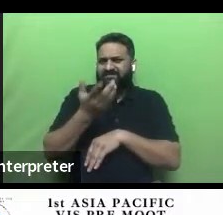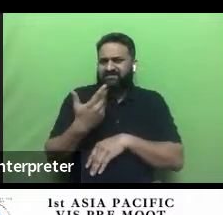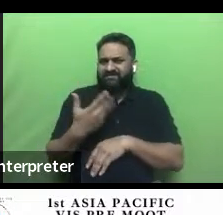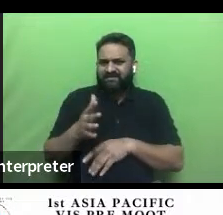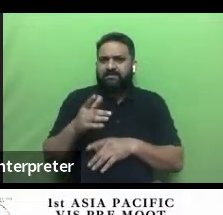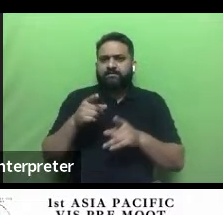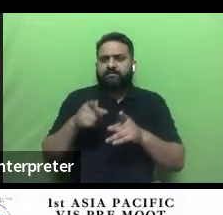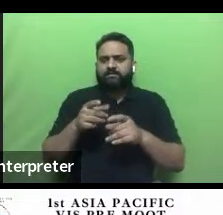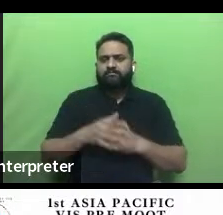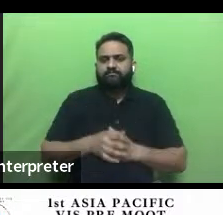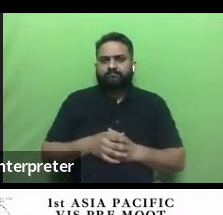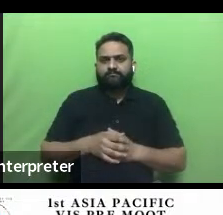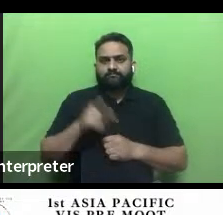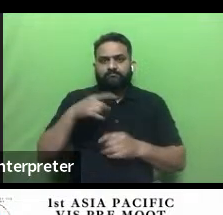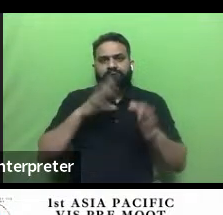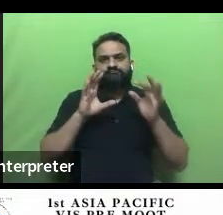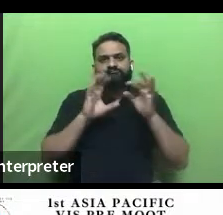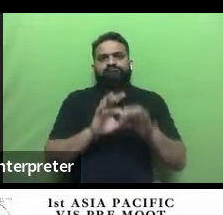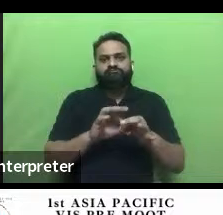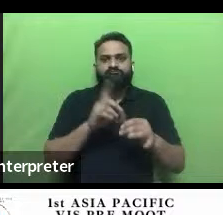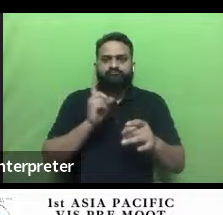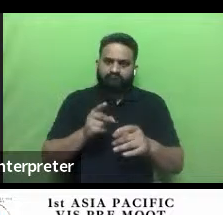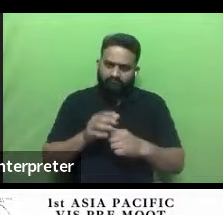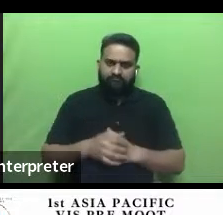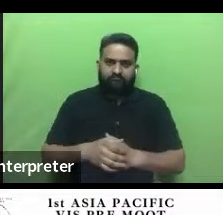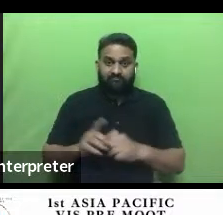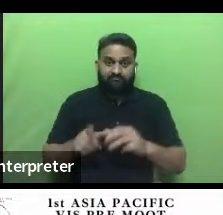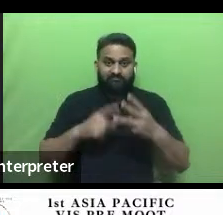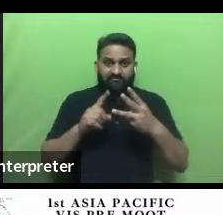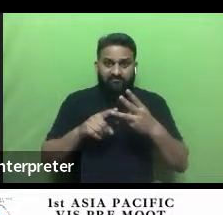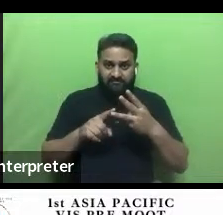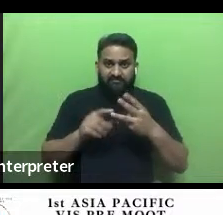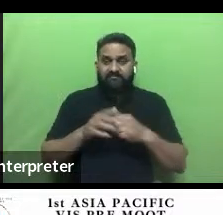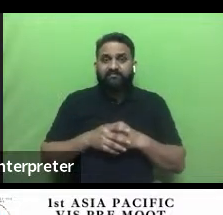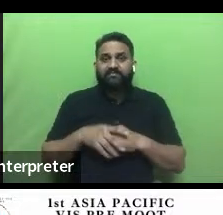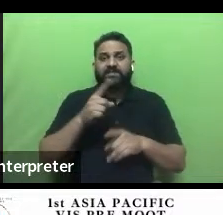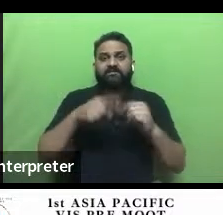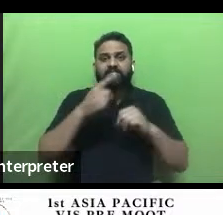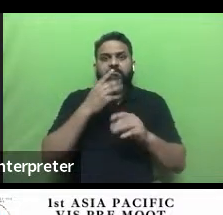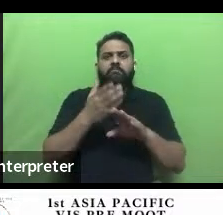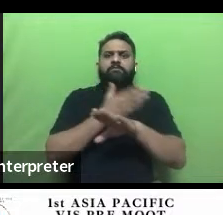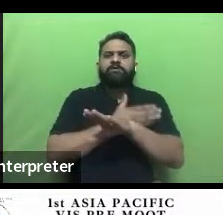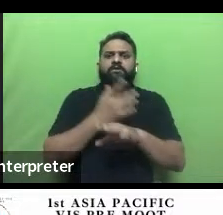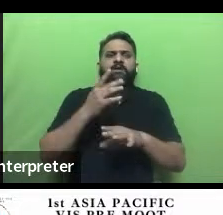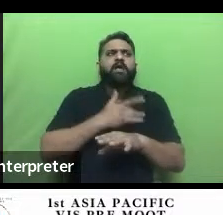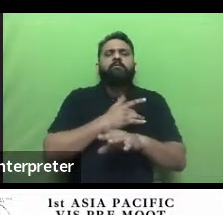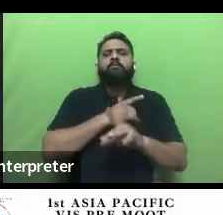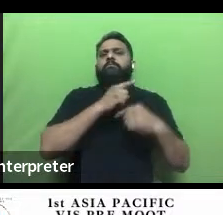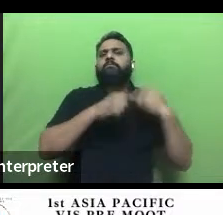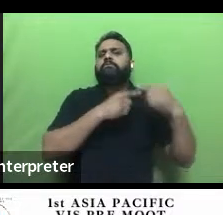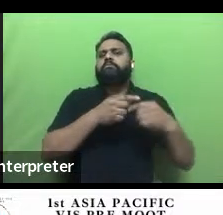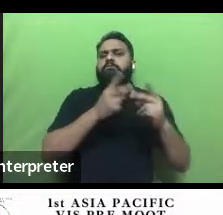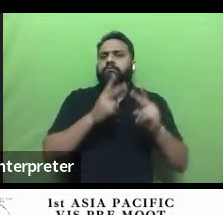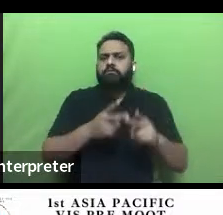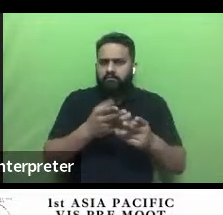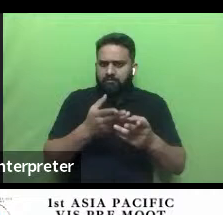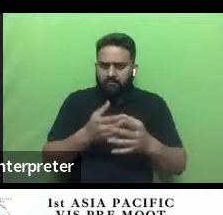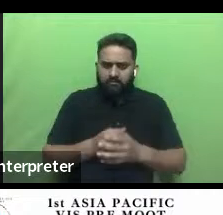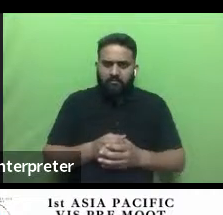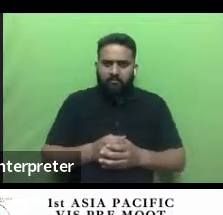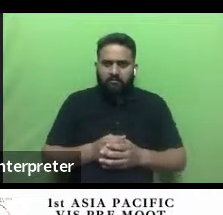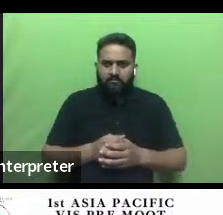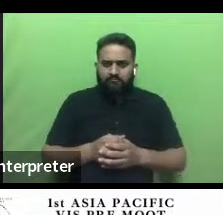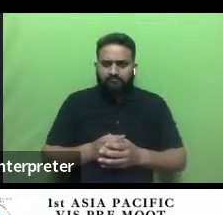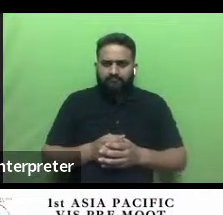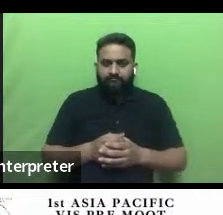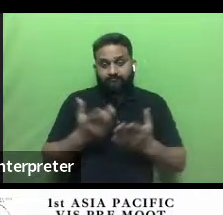case, to be binding. And thirdly, Ms. Bupati herself made this previous practice relevant to the issue at stake. And